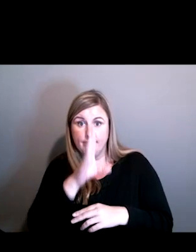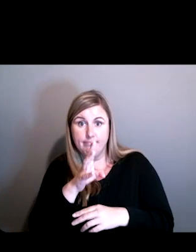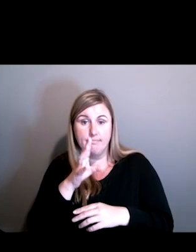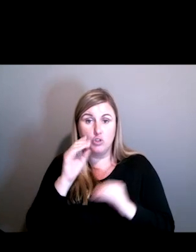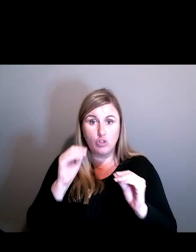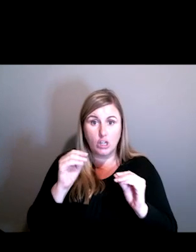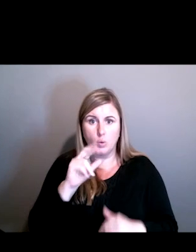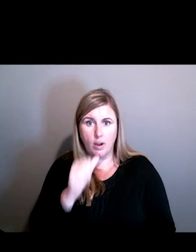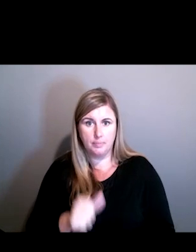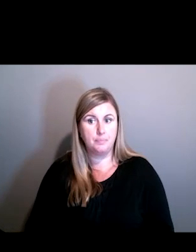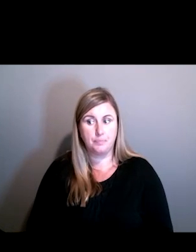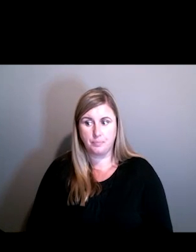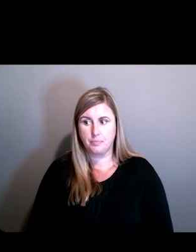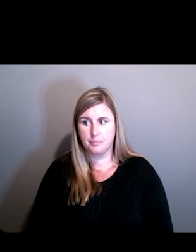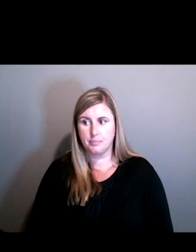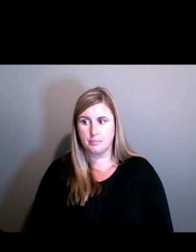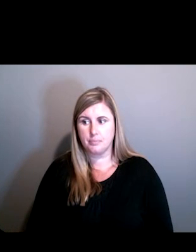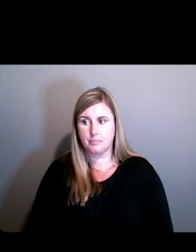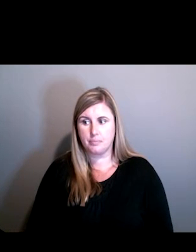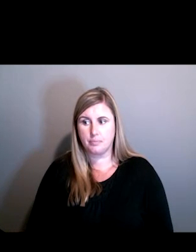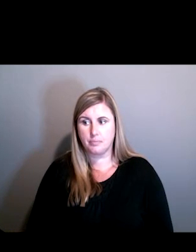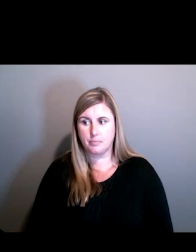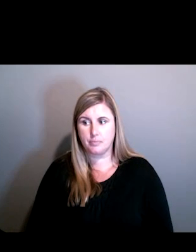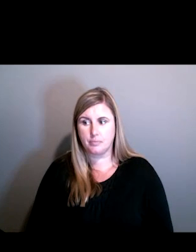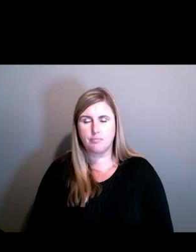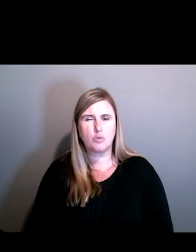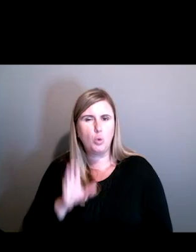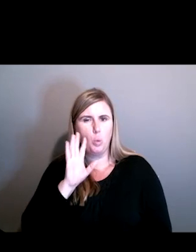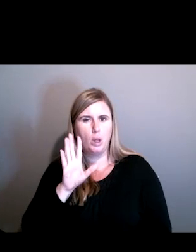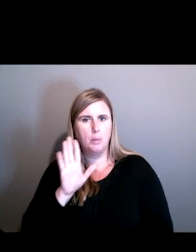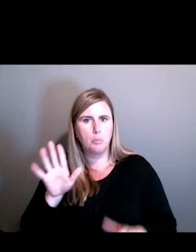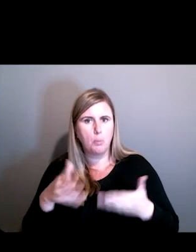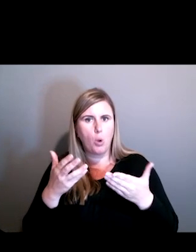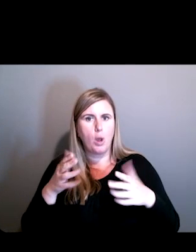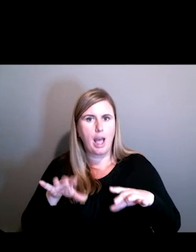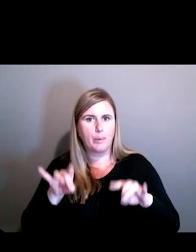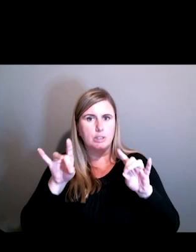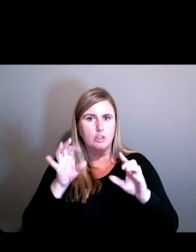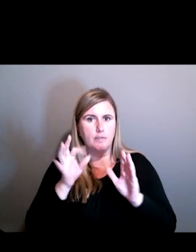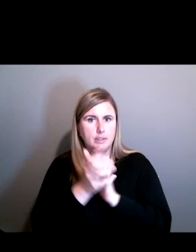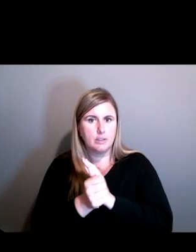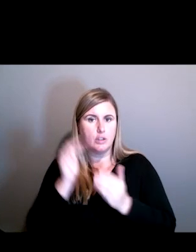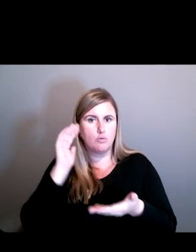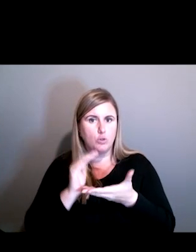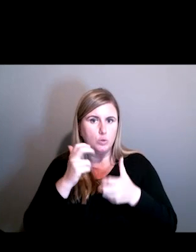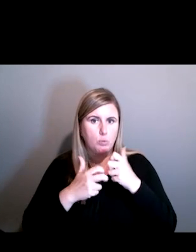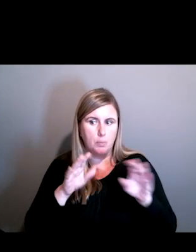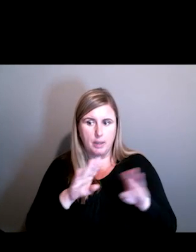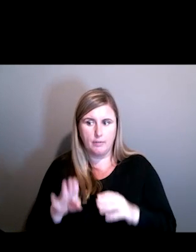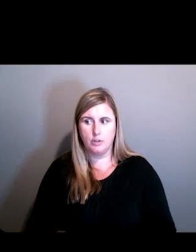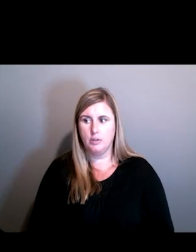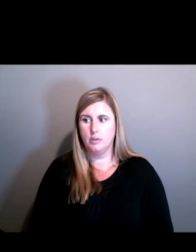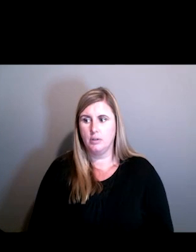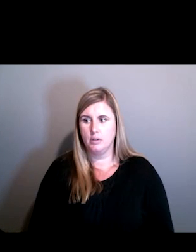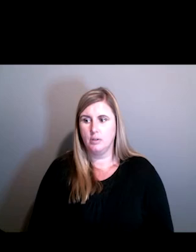not you use direct instruction or not, in order to promote acquisition of skills and